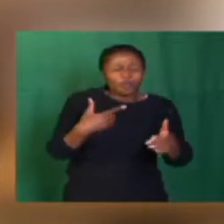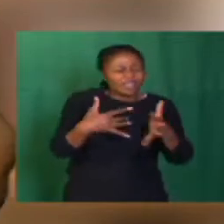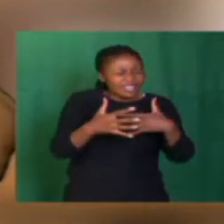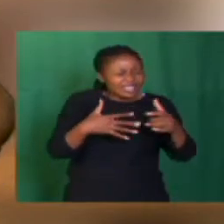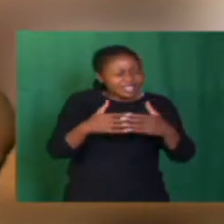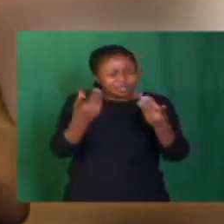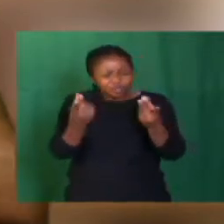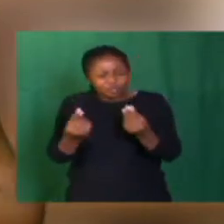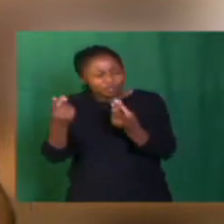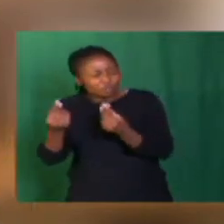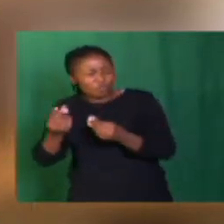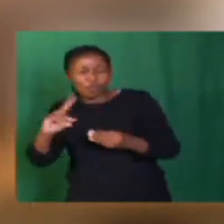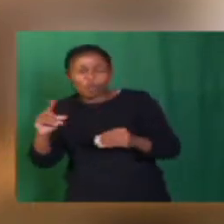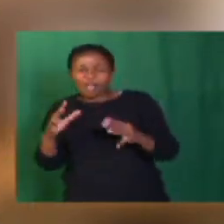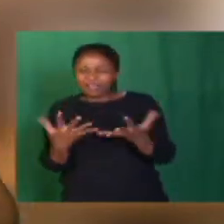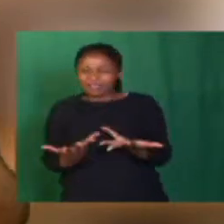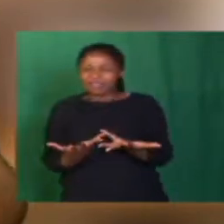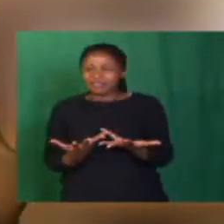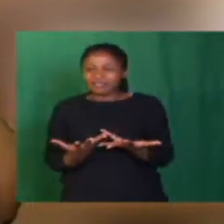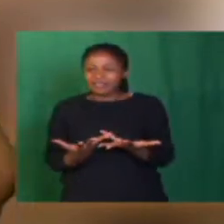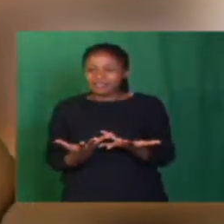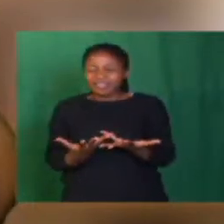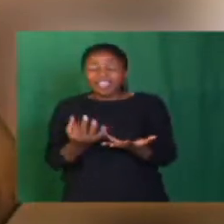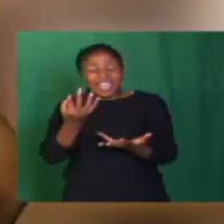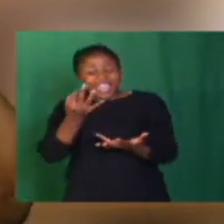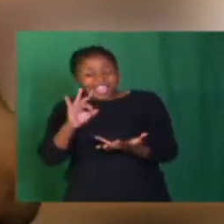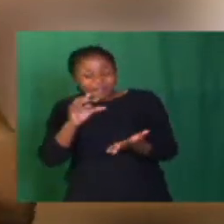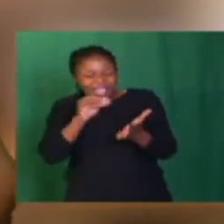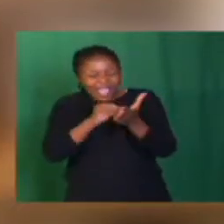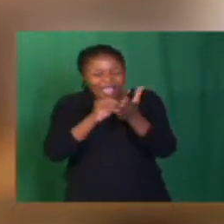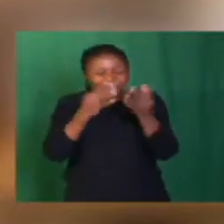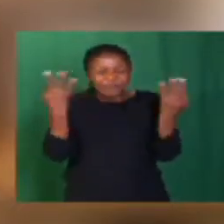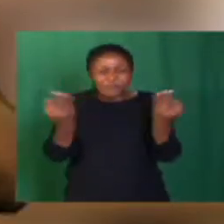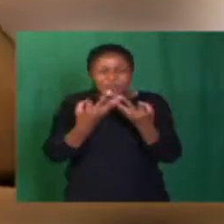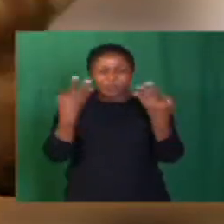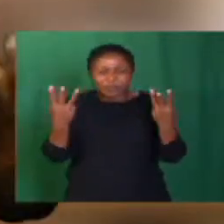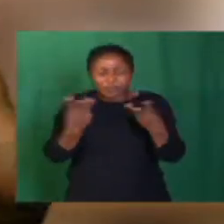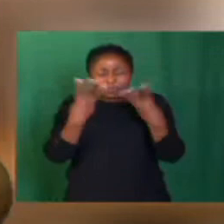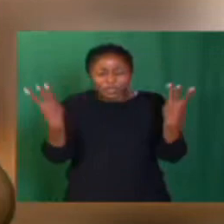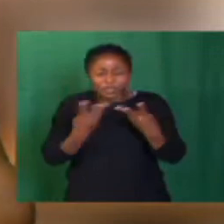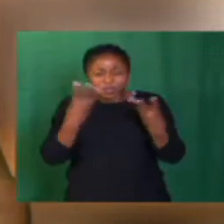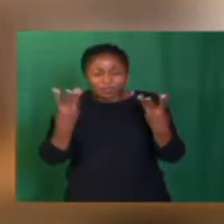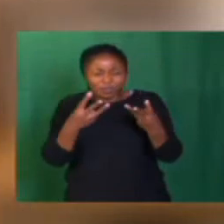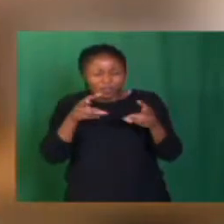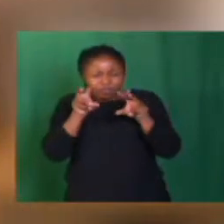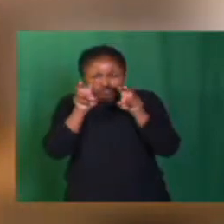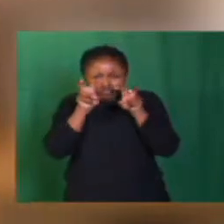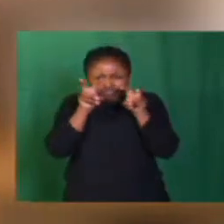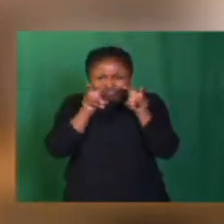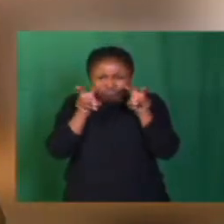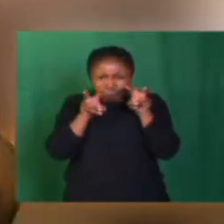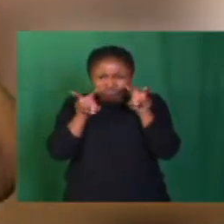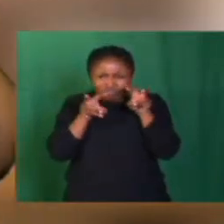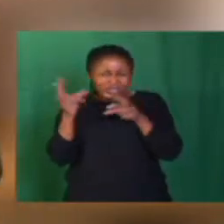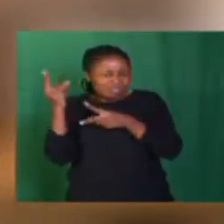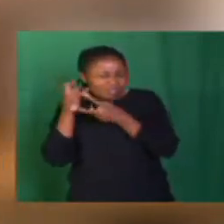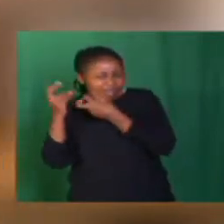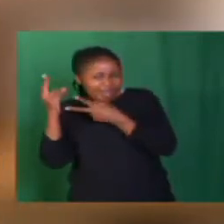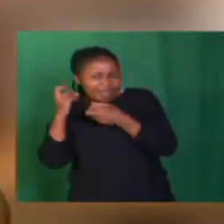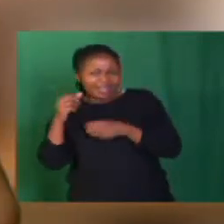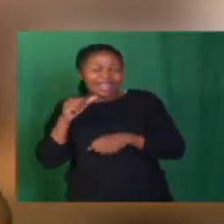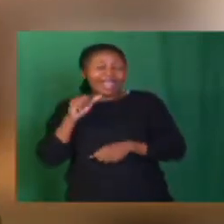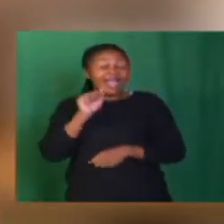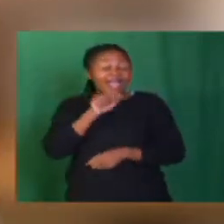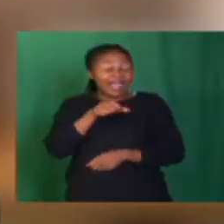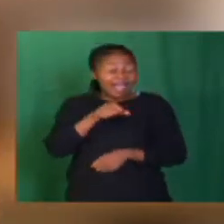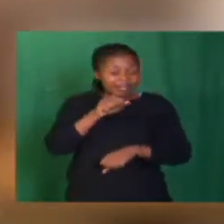that what was this person trying to say? What was he or she trying to actually express in this form of a thought? So it is important,